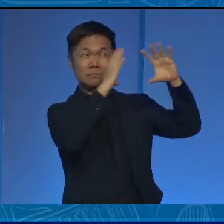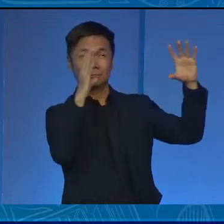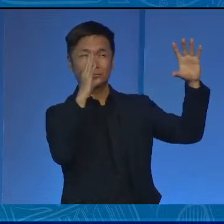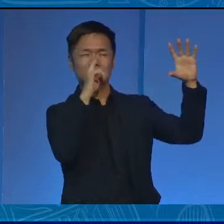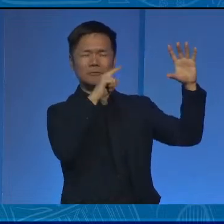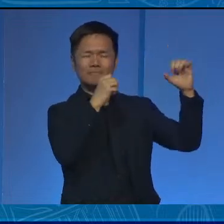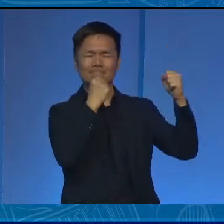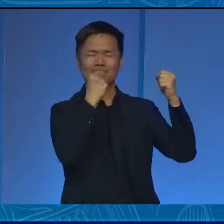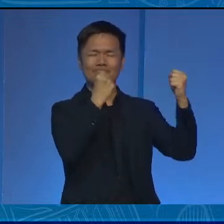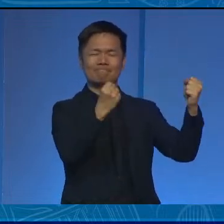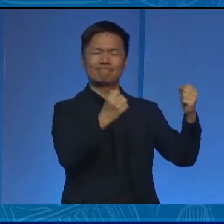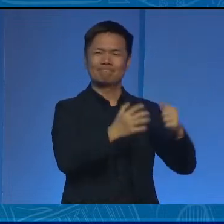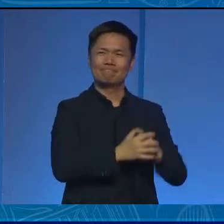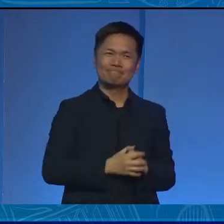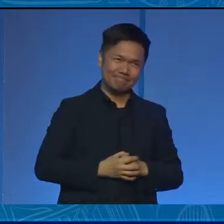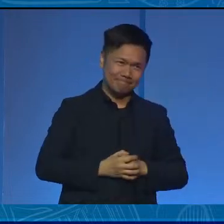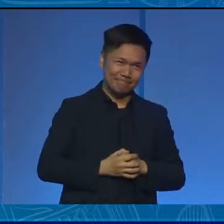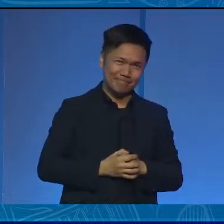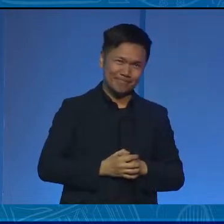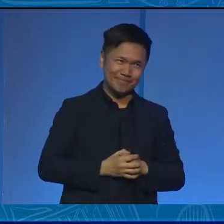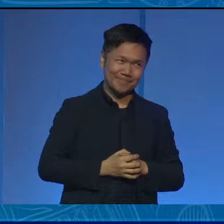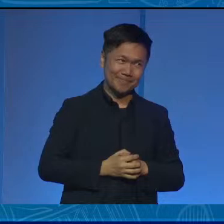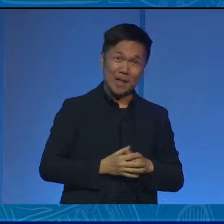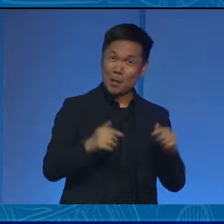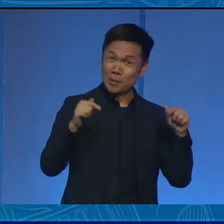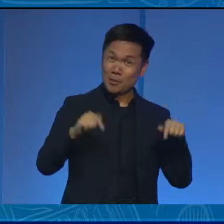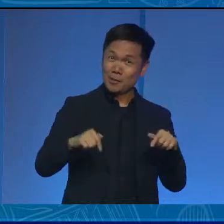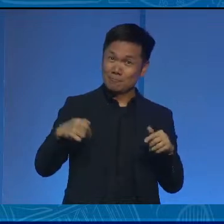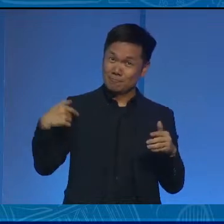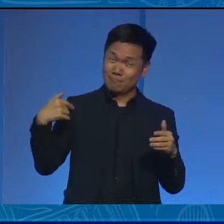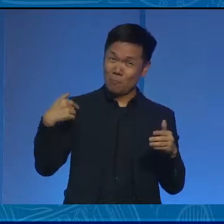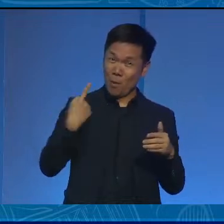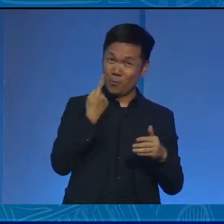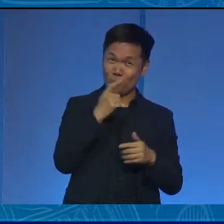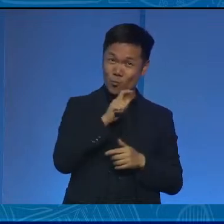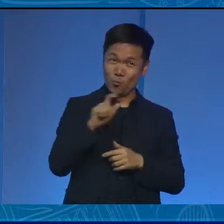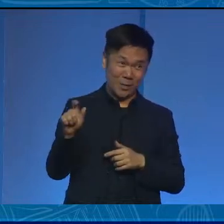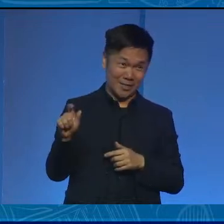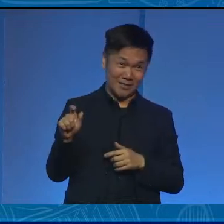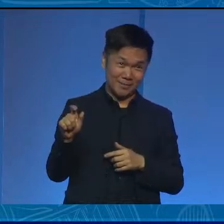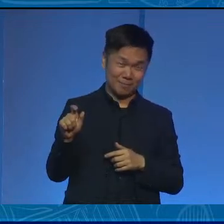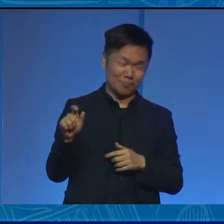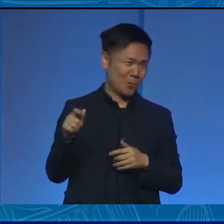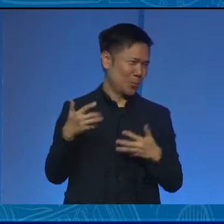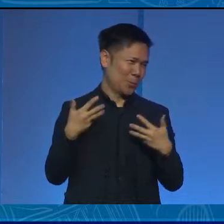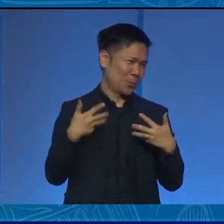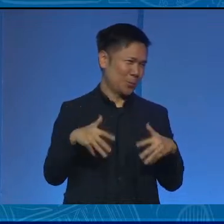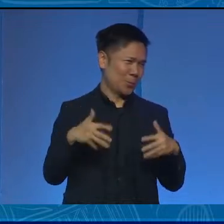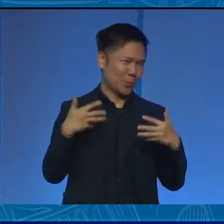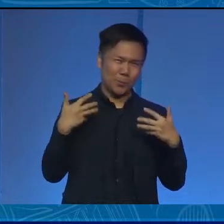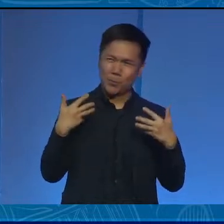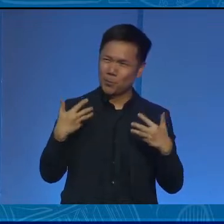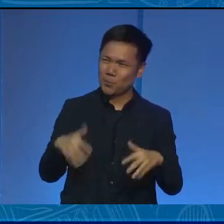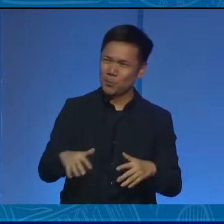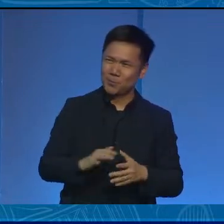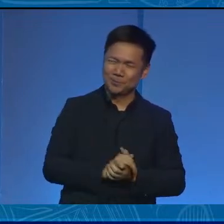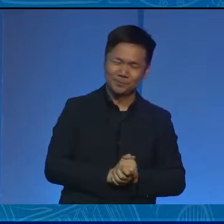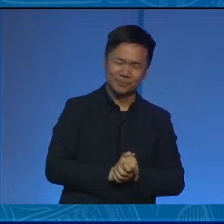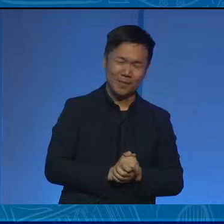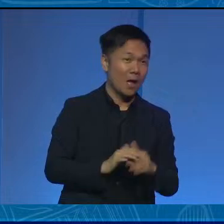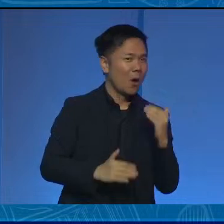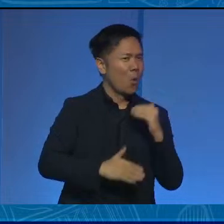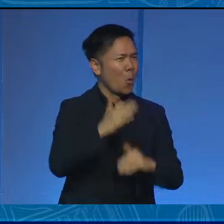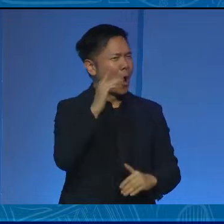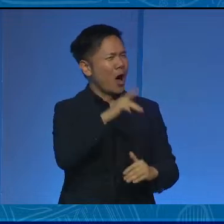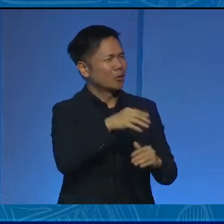Excellencies, ladies and gentlemen, the week has been rich with ideas, insights, and commitments. The wealth of knowledge